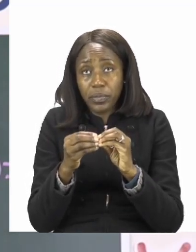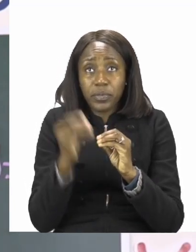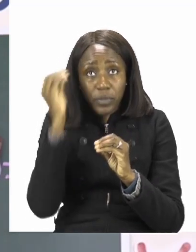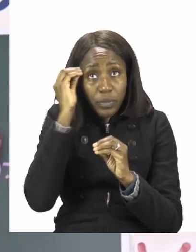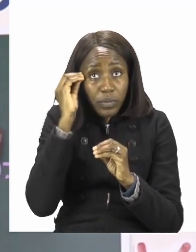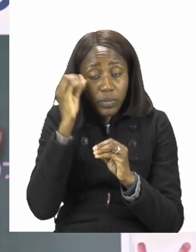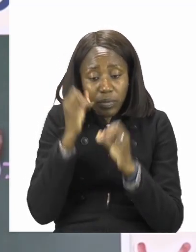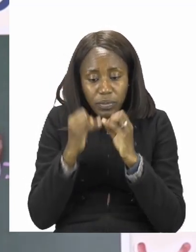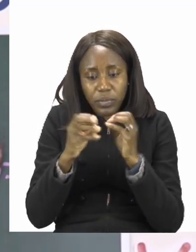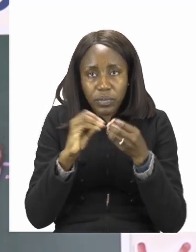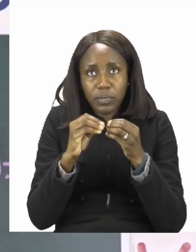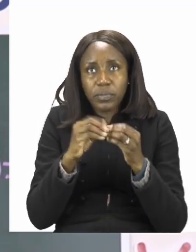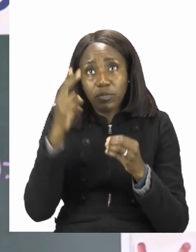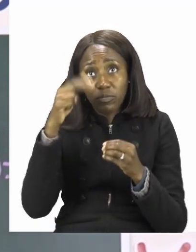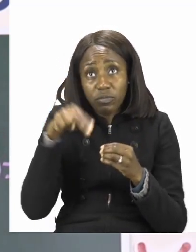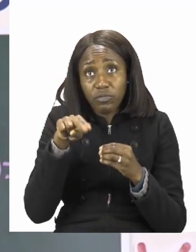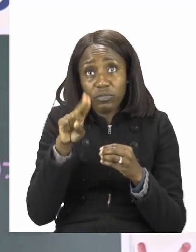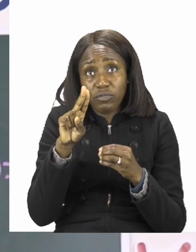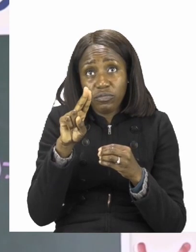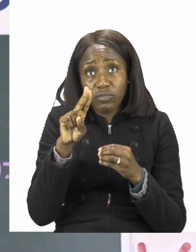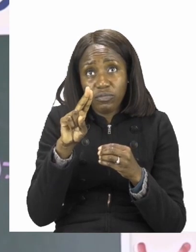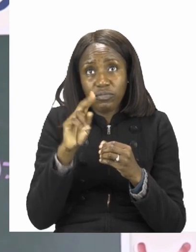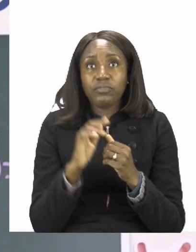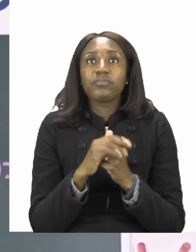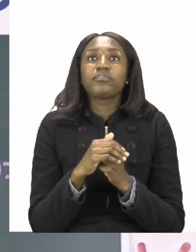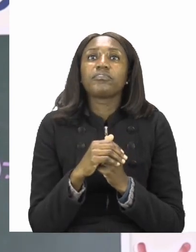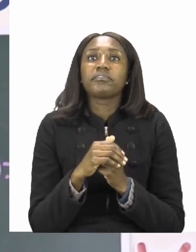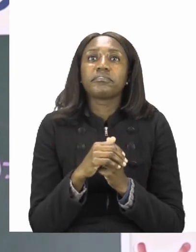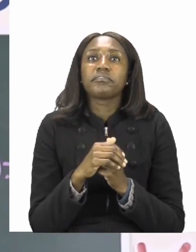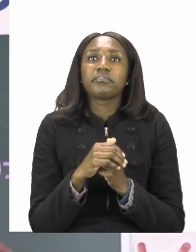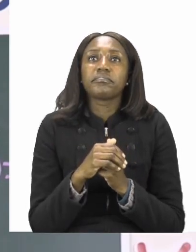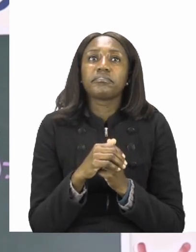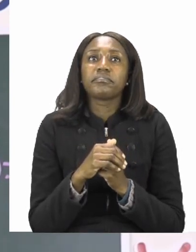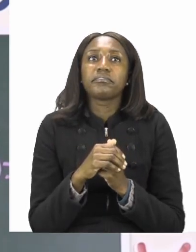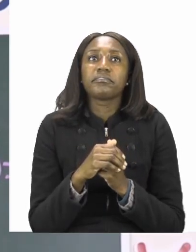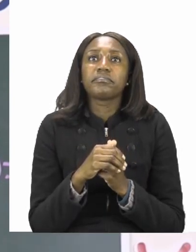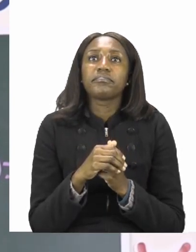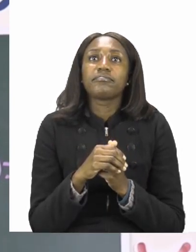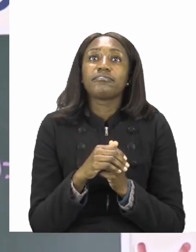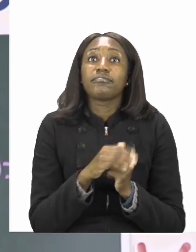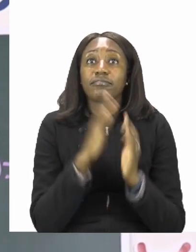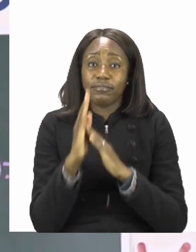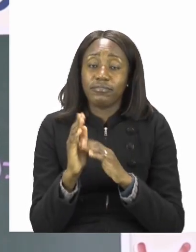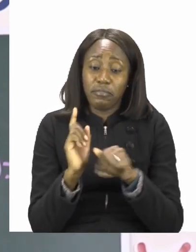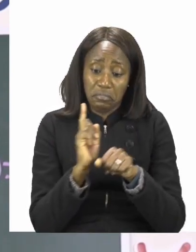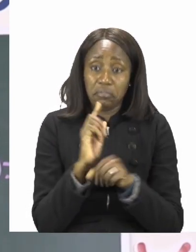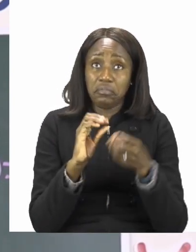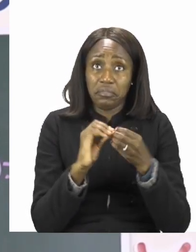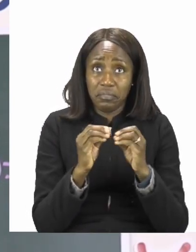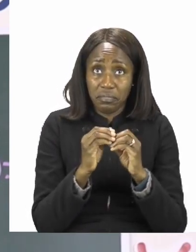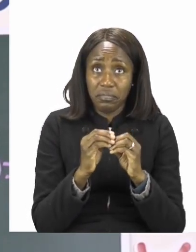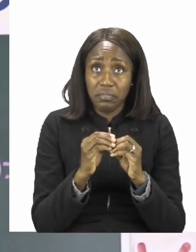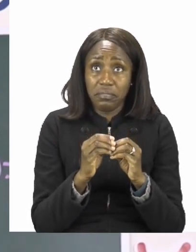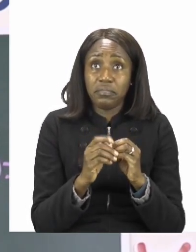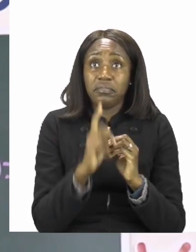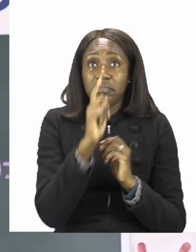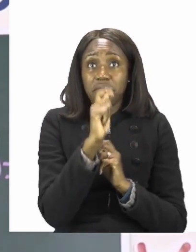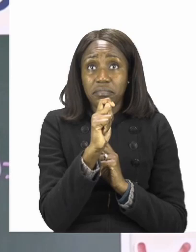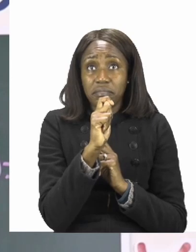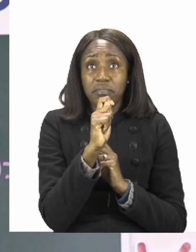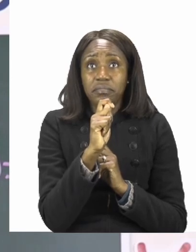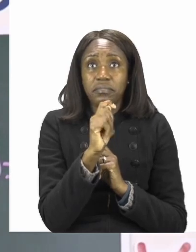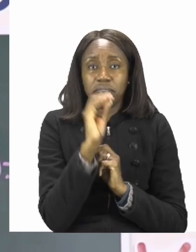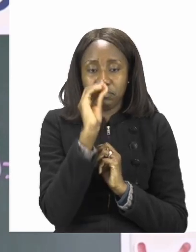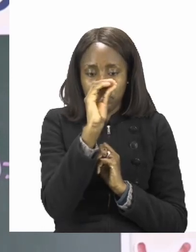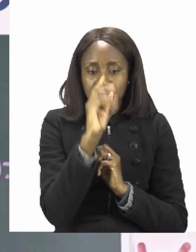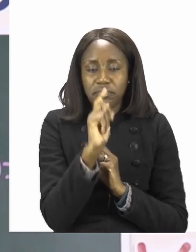values. So we start with our units, and then we go ahead and do our